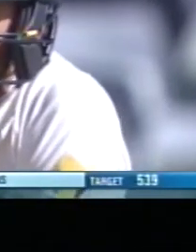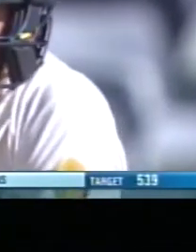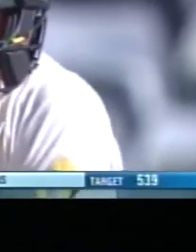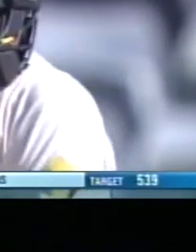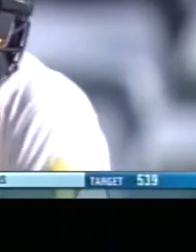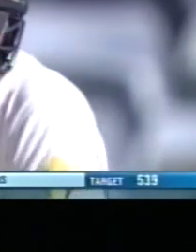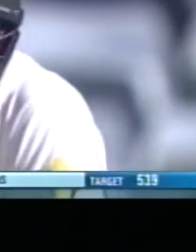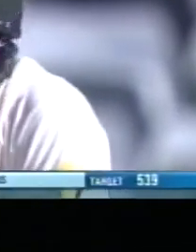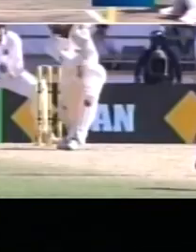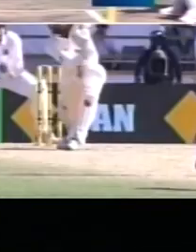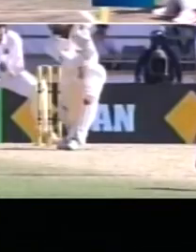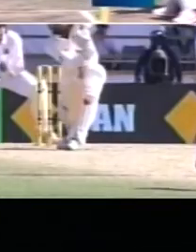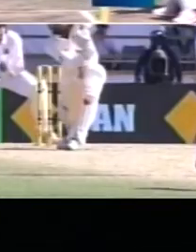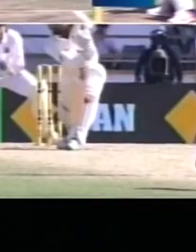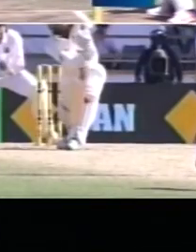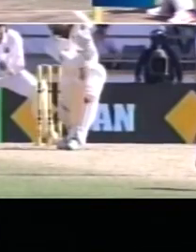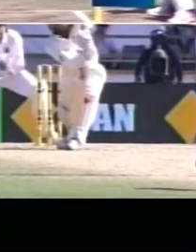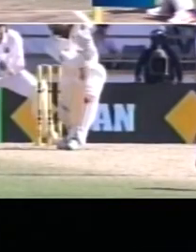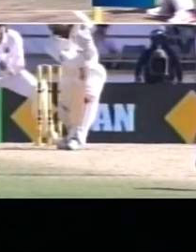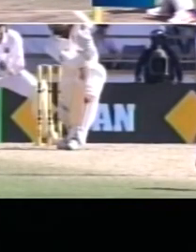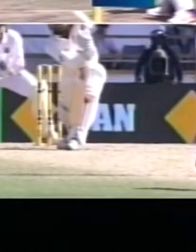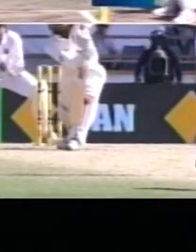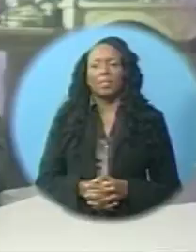crucial win this is for South Africa.